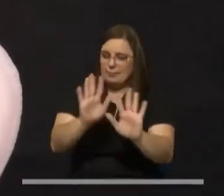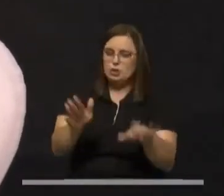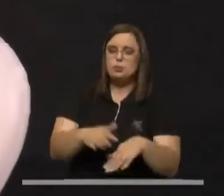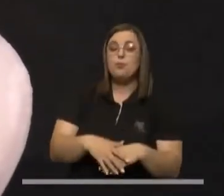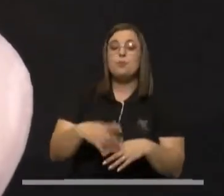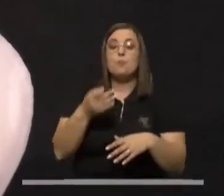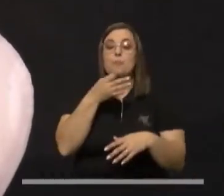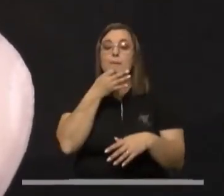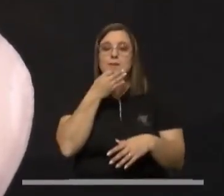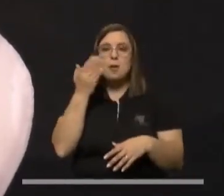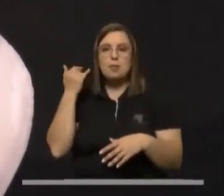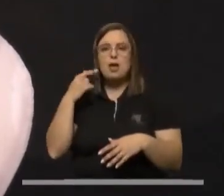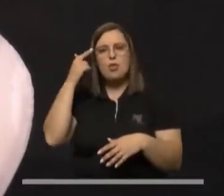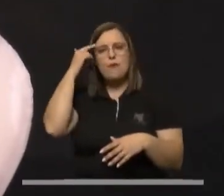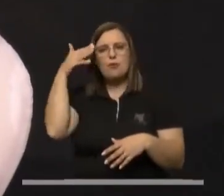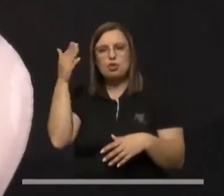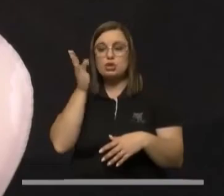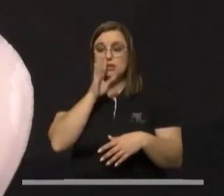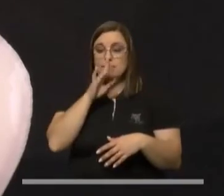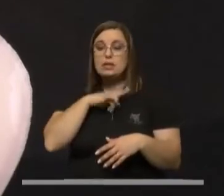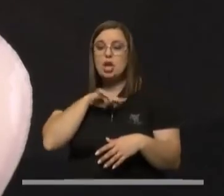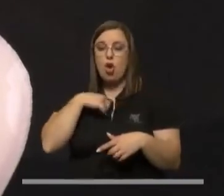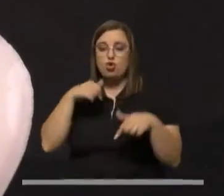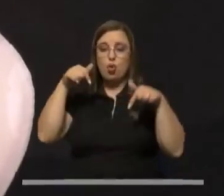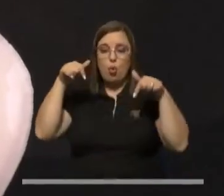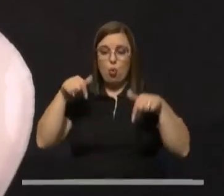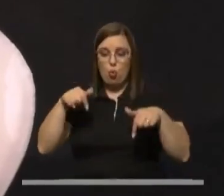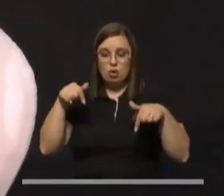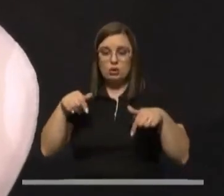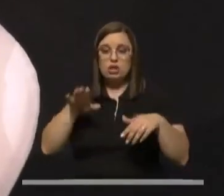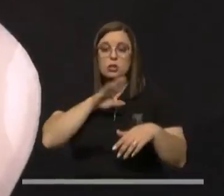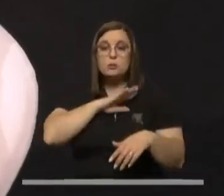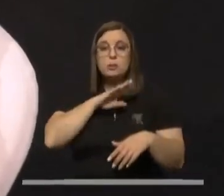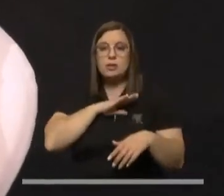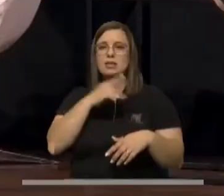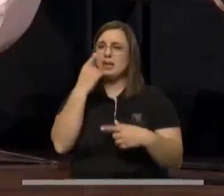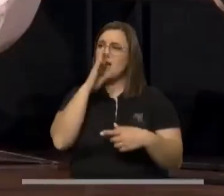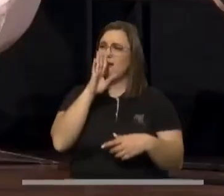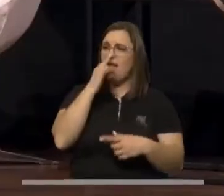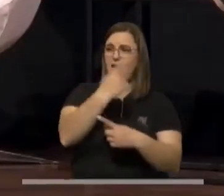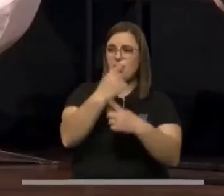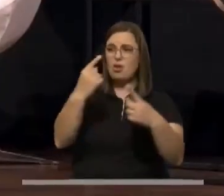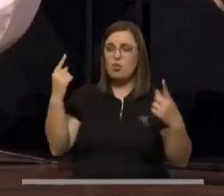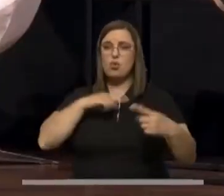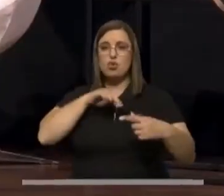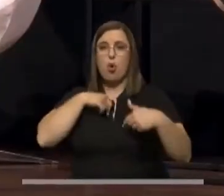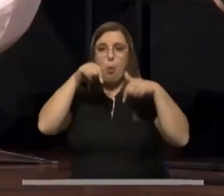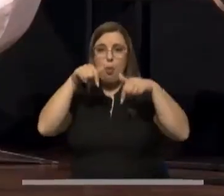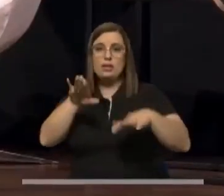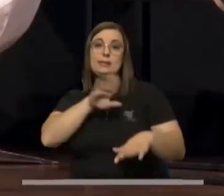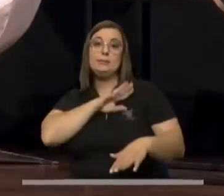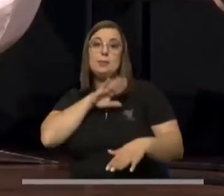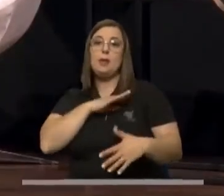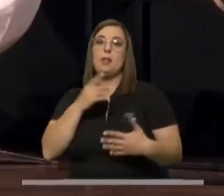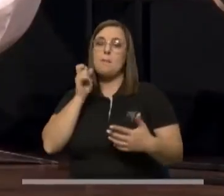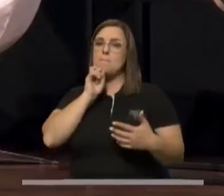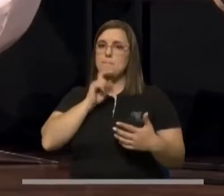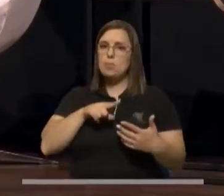quickly. So if today we